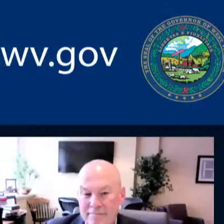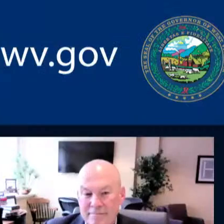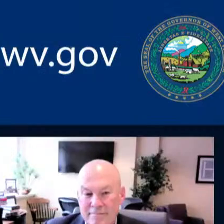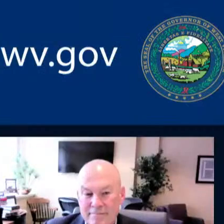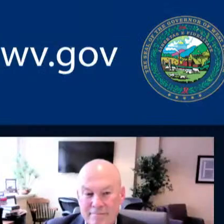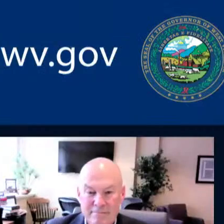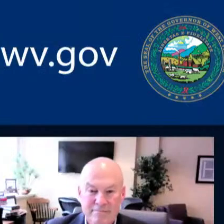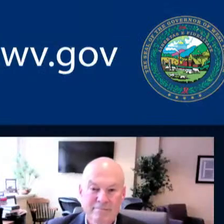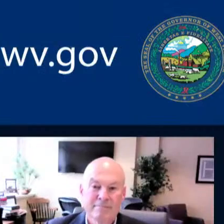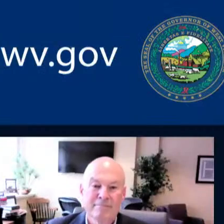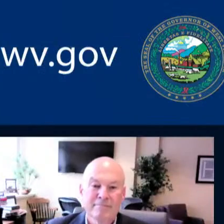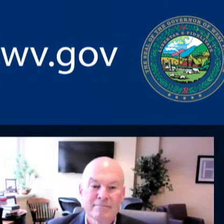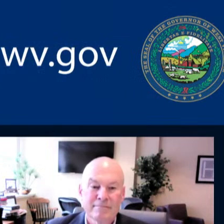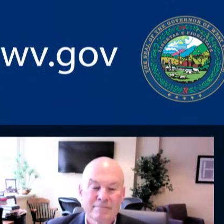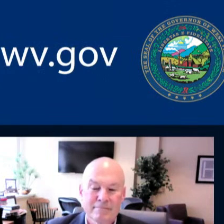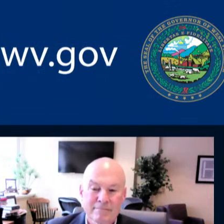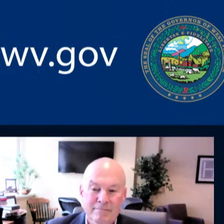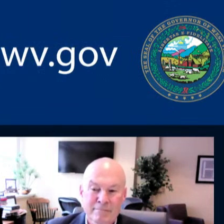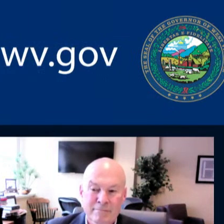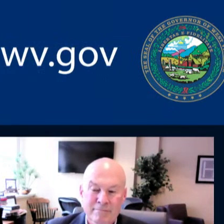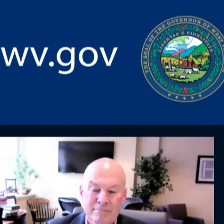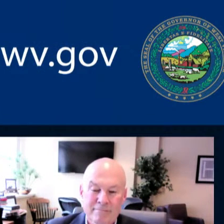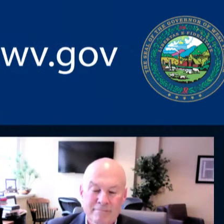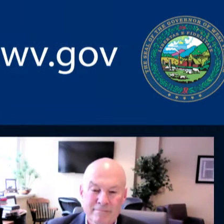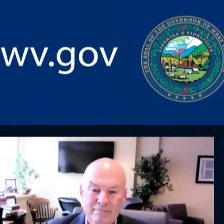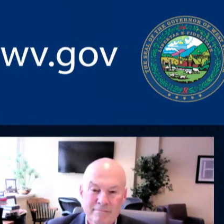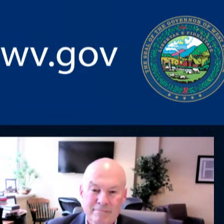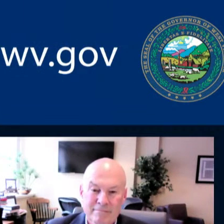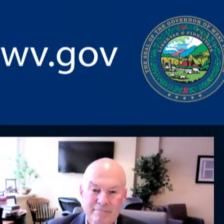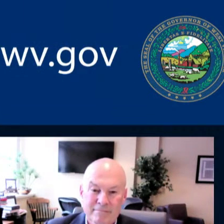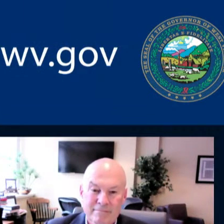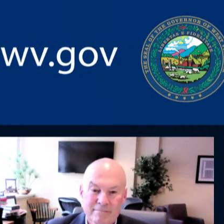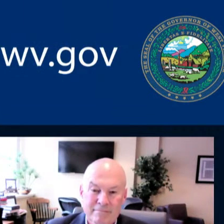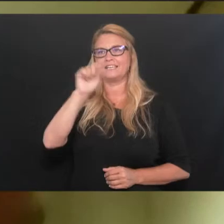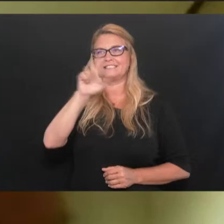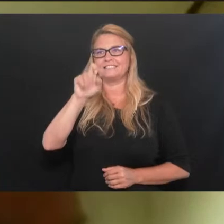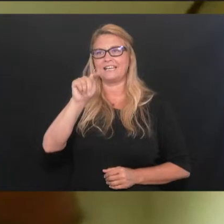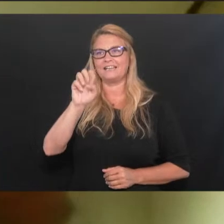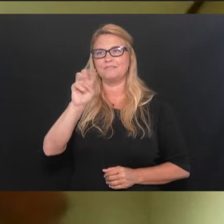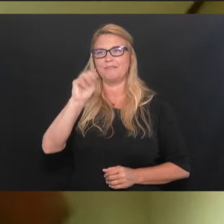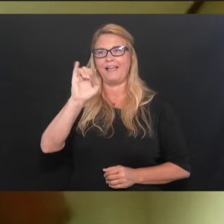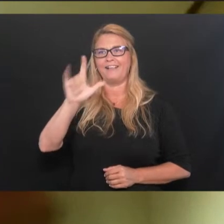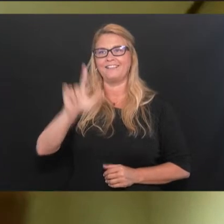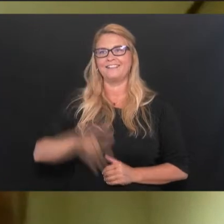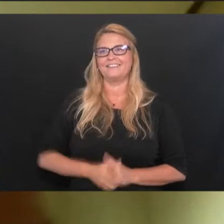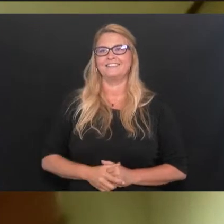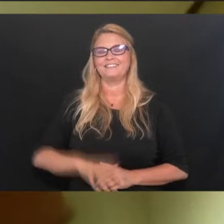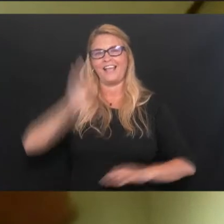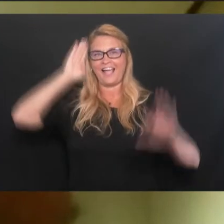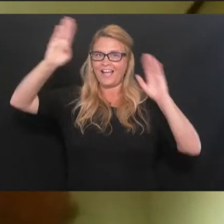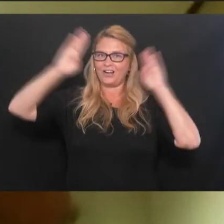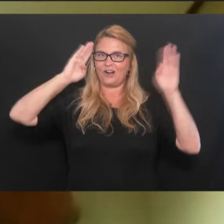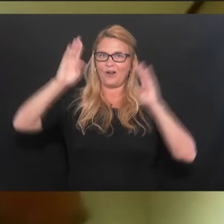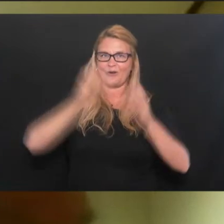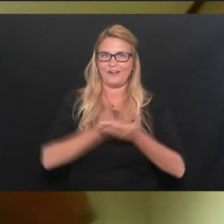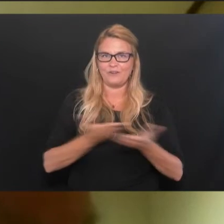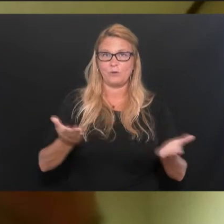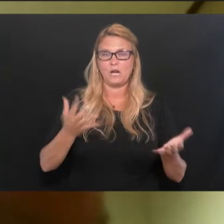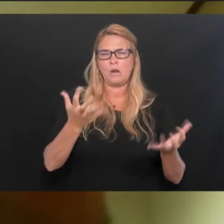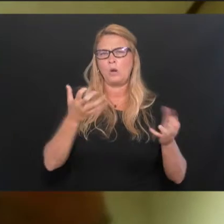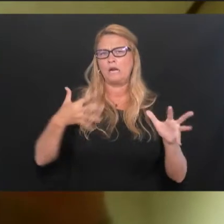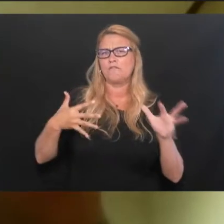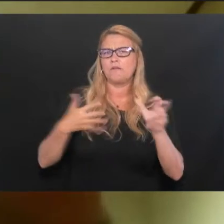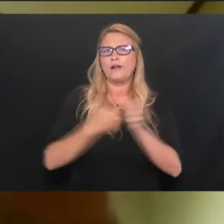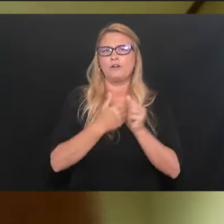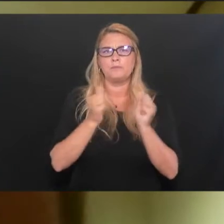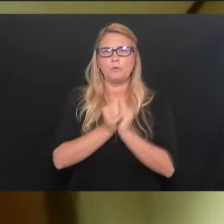All right, thanks, Michael. Next, we'll go to Phil Kabler with the Charleston Gazette-Mail. Hello, everyone. I wanted to follow up on the